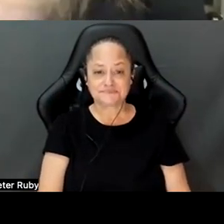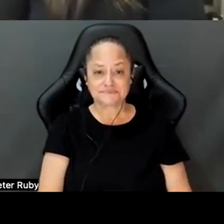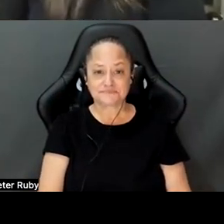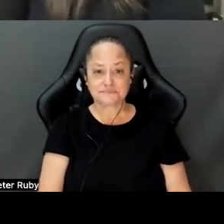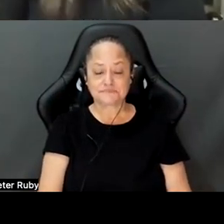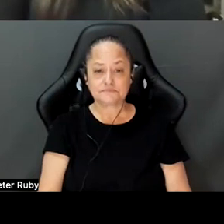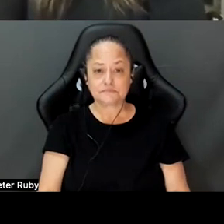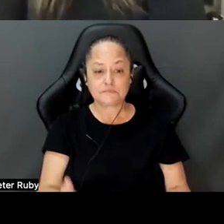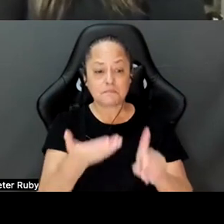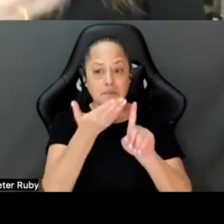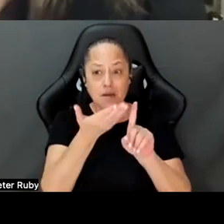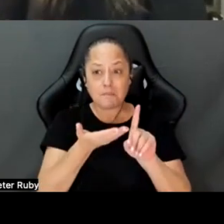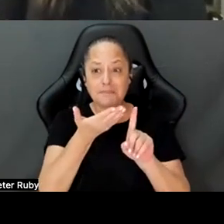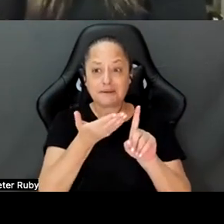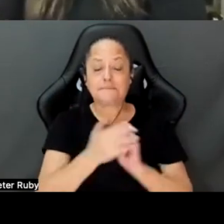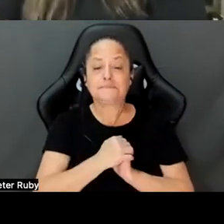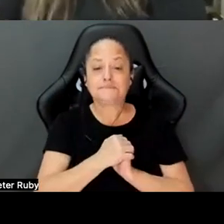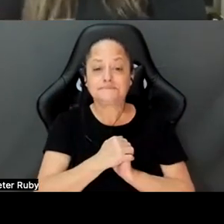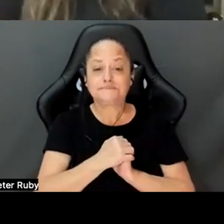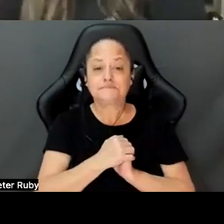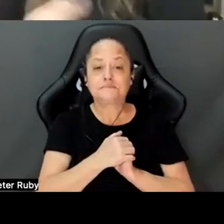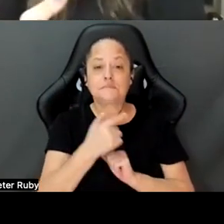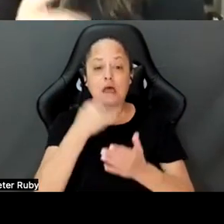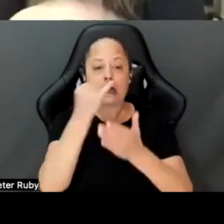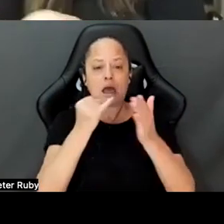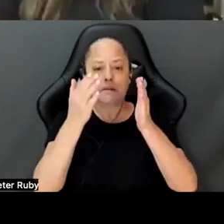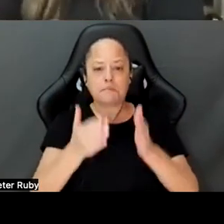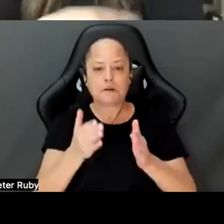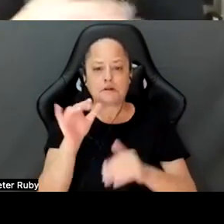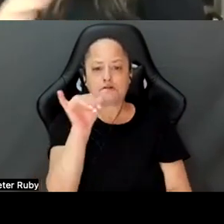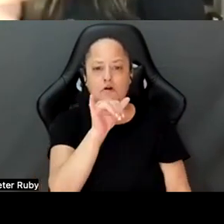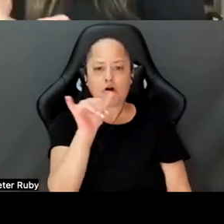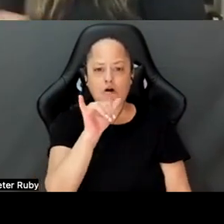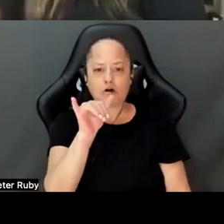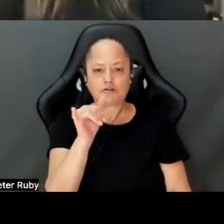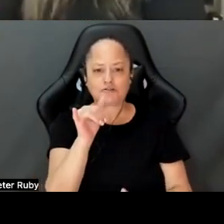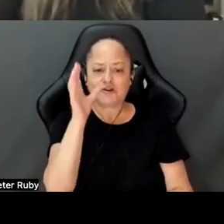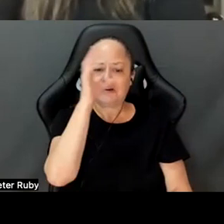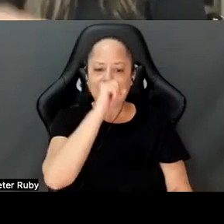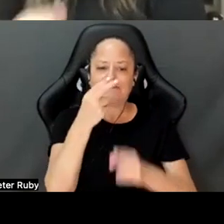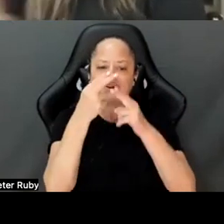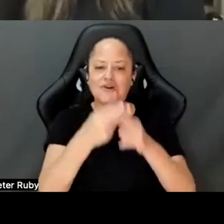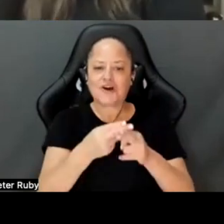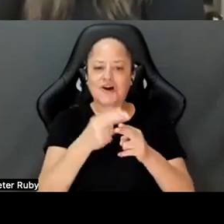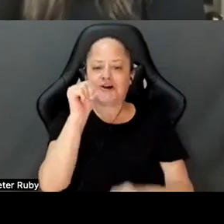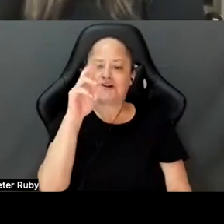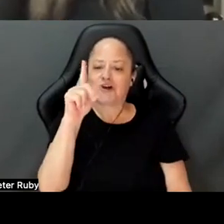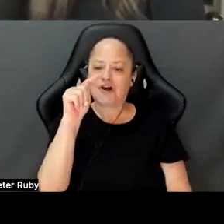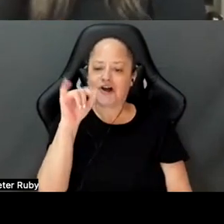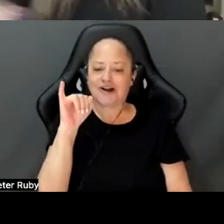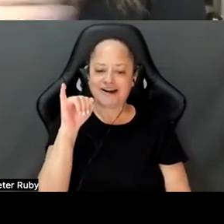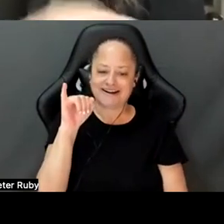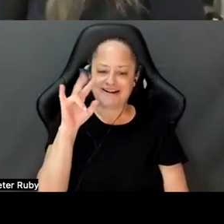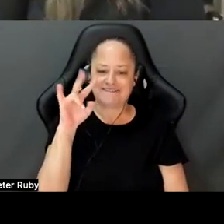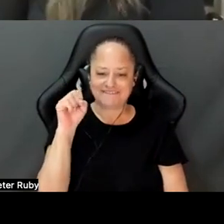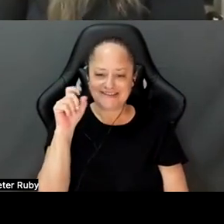about me, I am an artist. I'm also, I guess I've been called this too, an artivist.